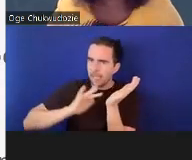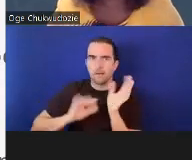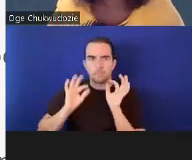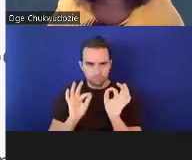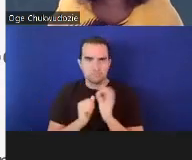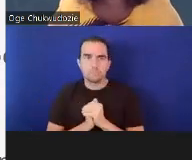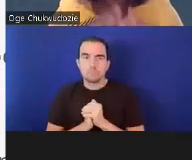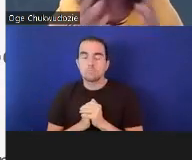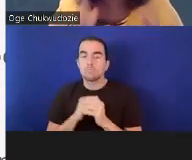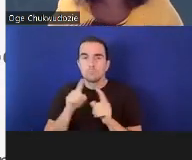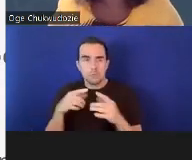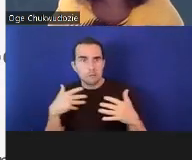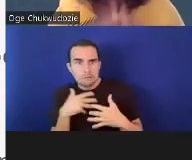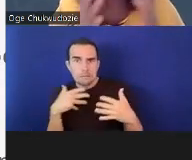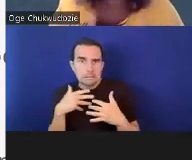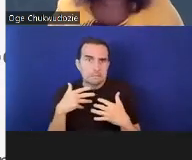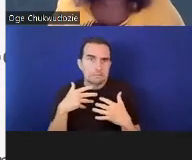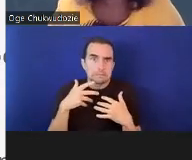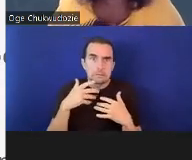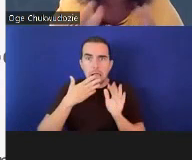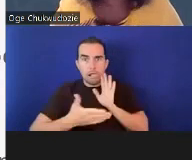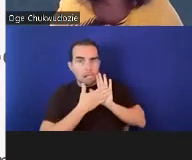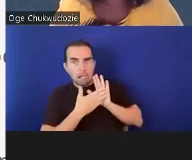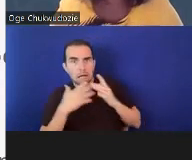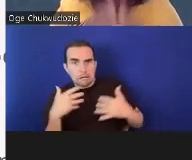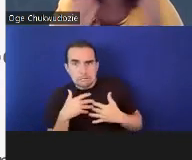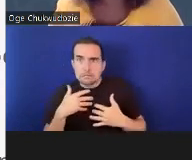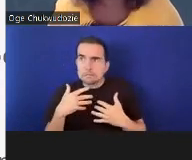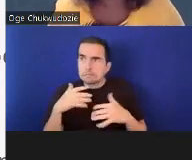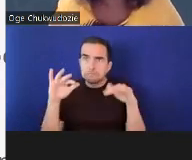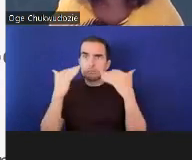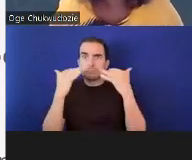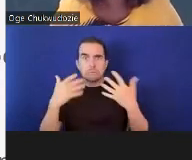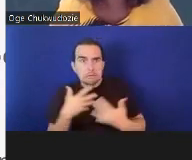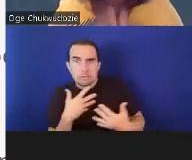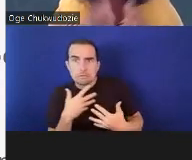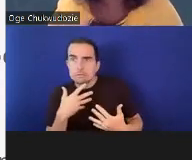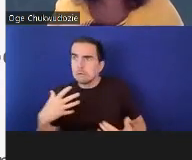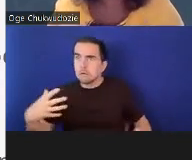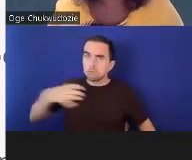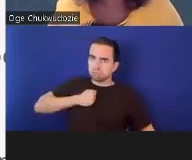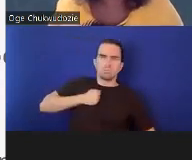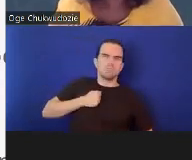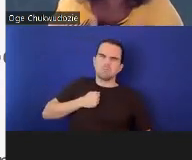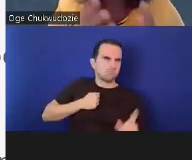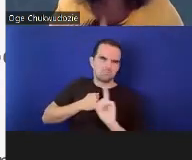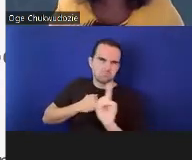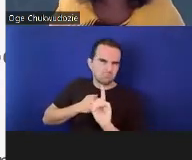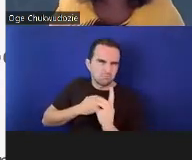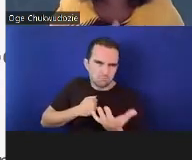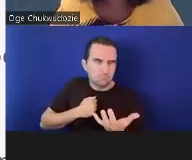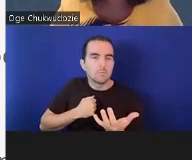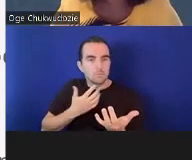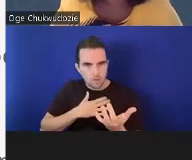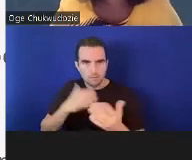providing the name, that person should also be protected. It should be safe. Even for children, is it safe for children to come in